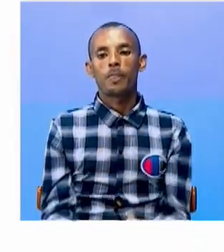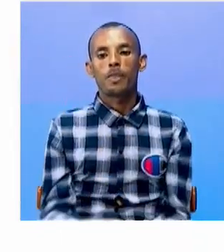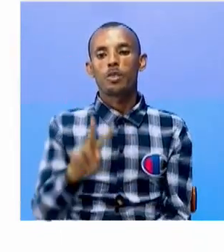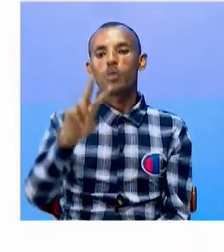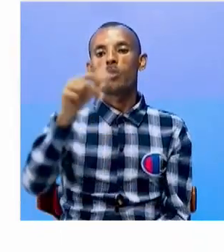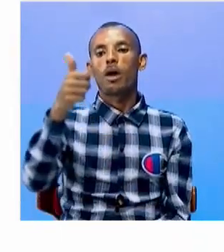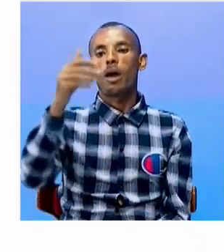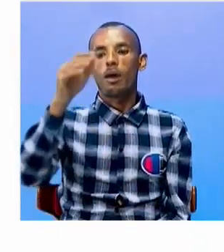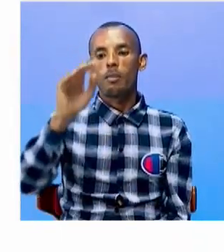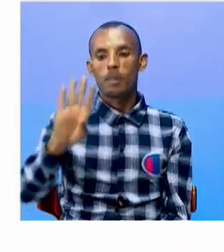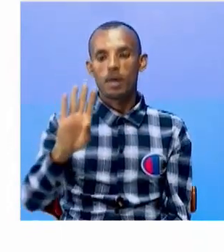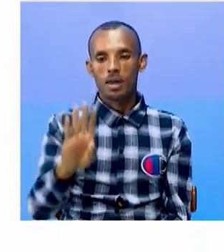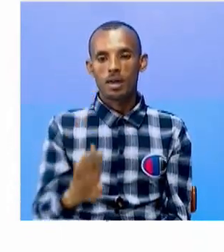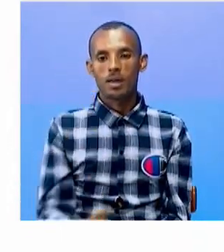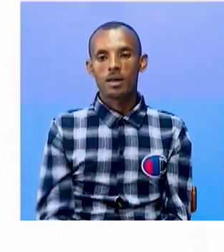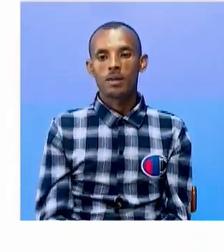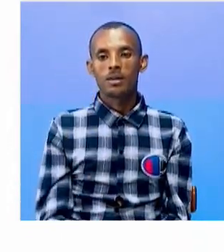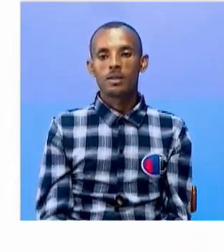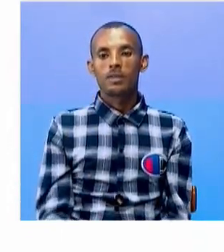2AB